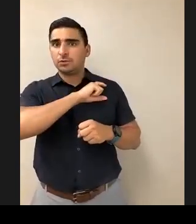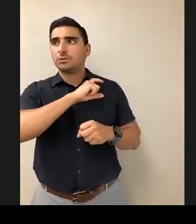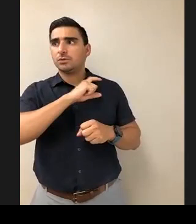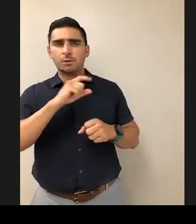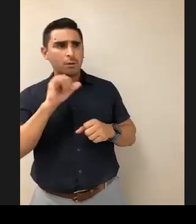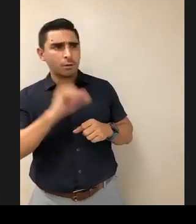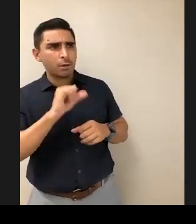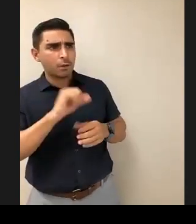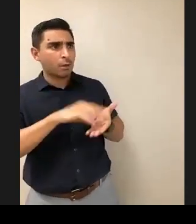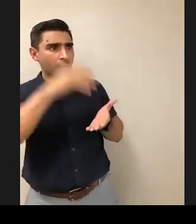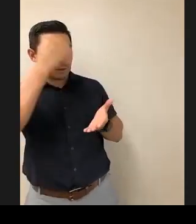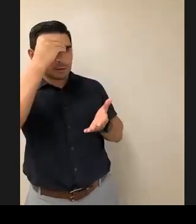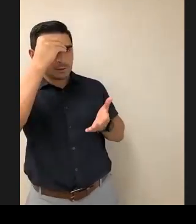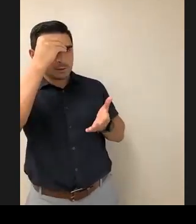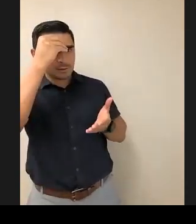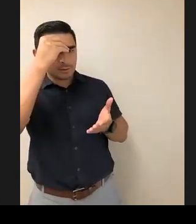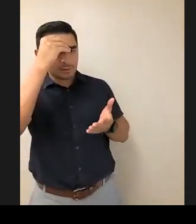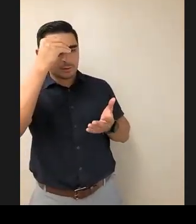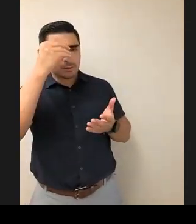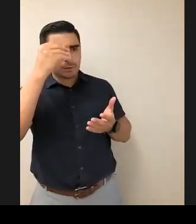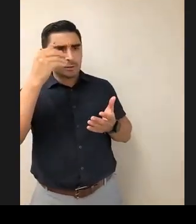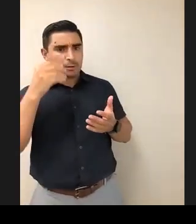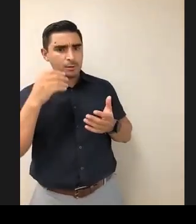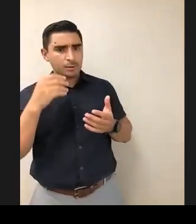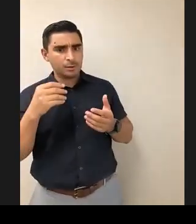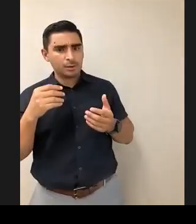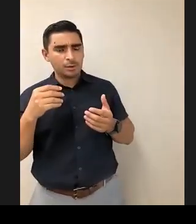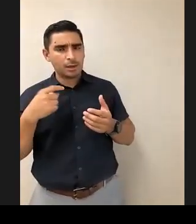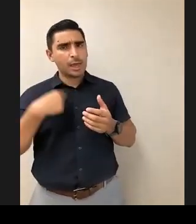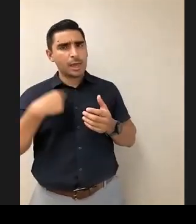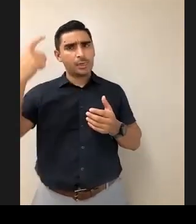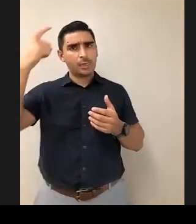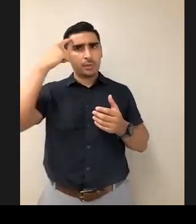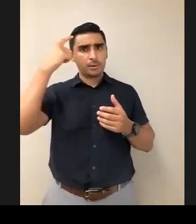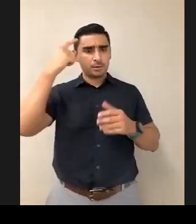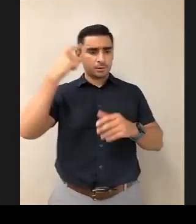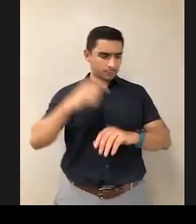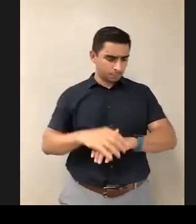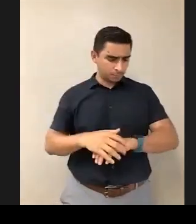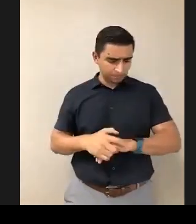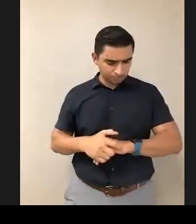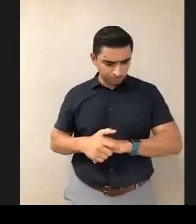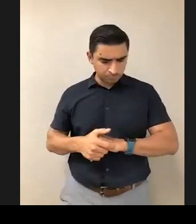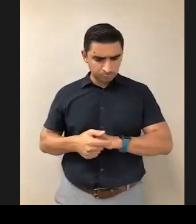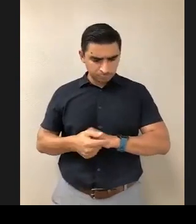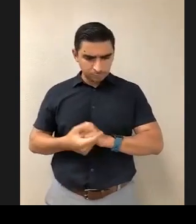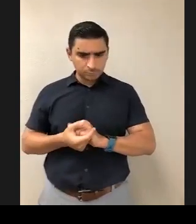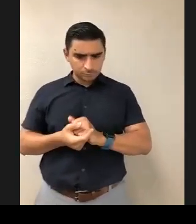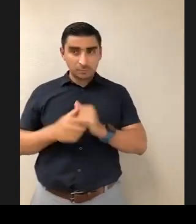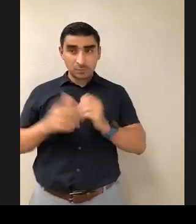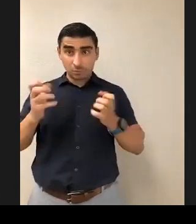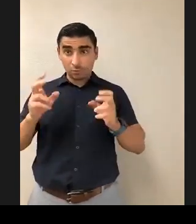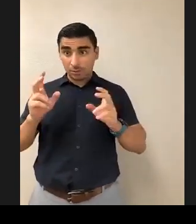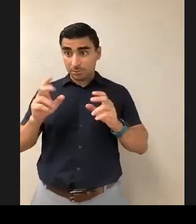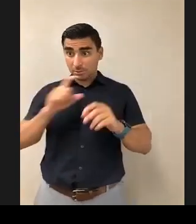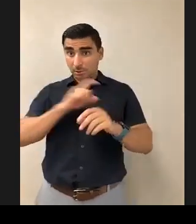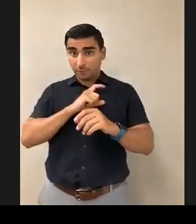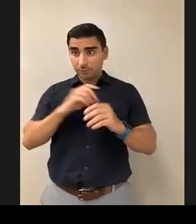this, to see the difference. And so I think that, when we talk about getting officers to be more empathetic, it's not a matter